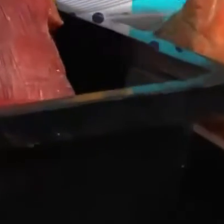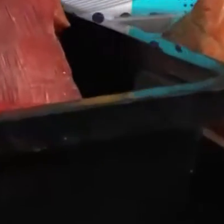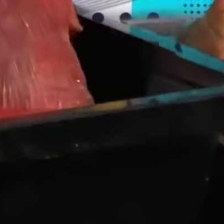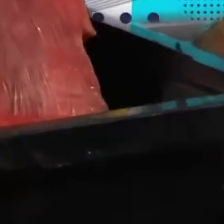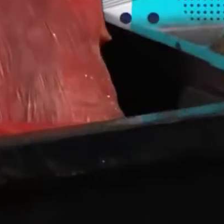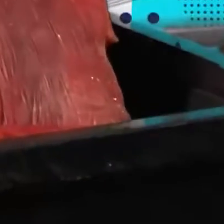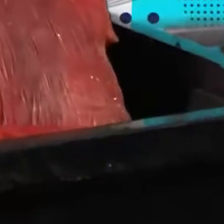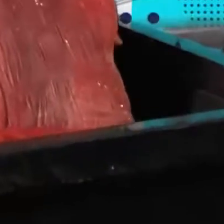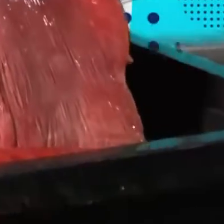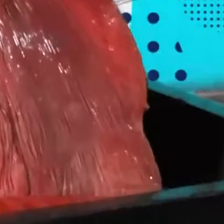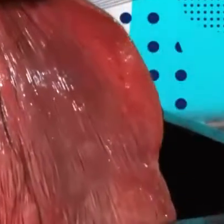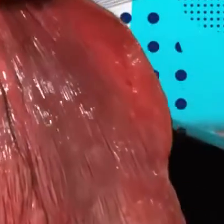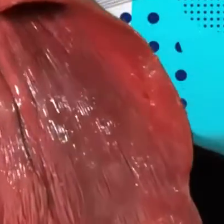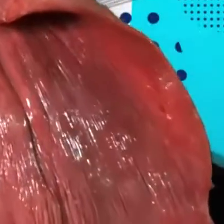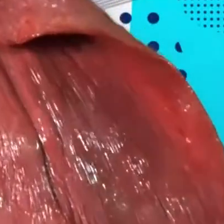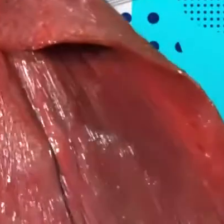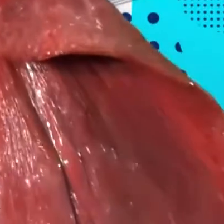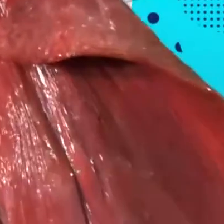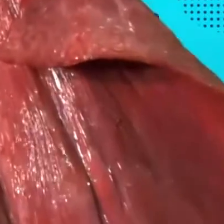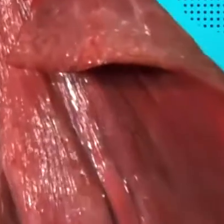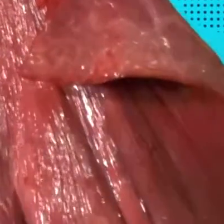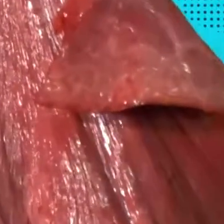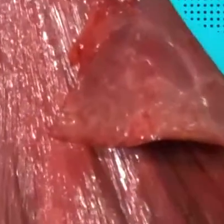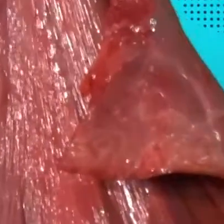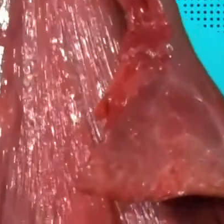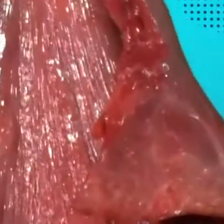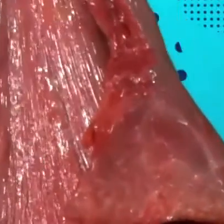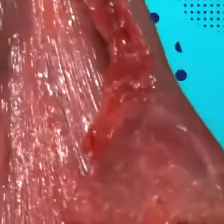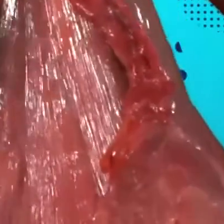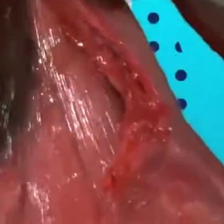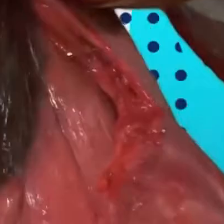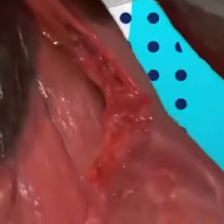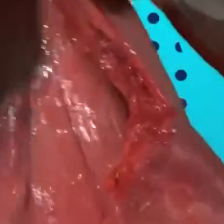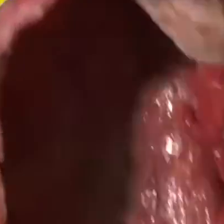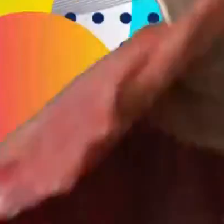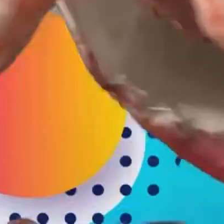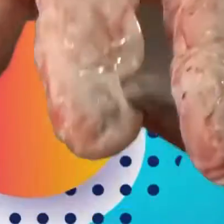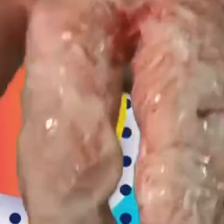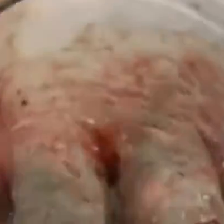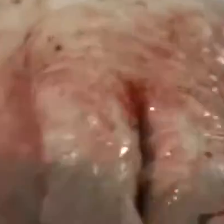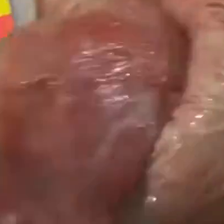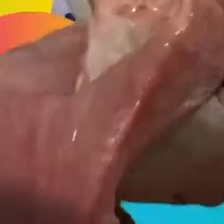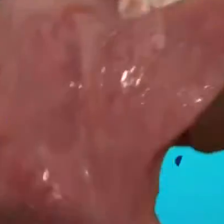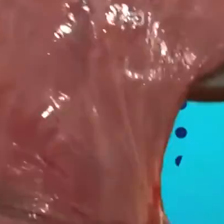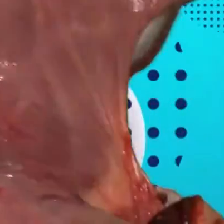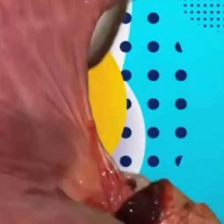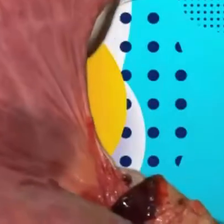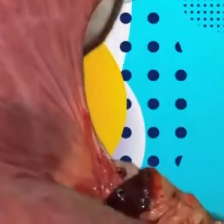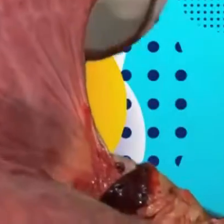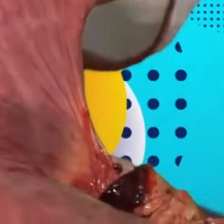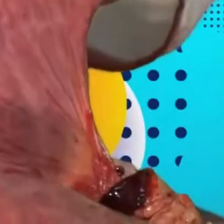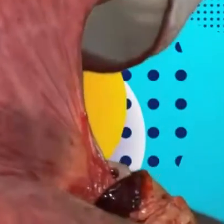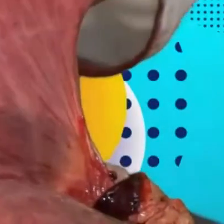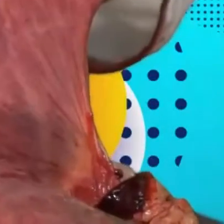it, look how nice and easy it is to cut into. Right, it's very easy. And when we cut into it,